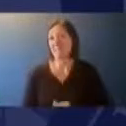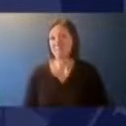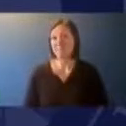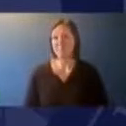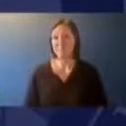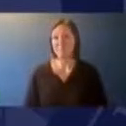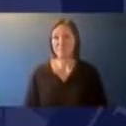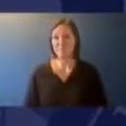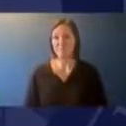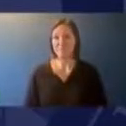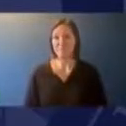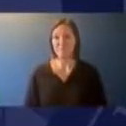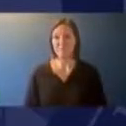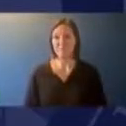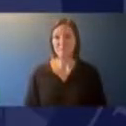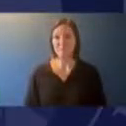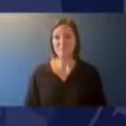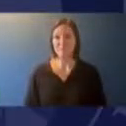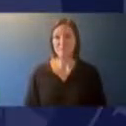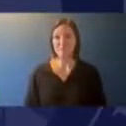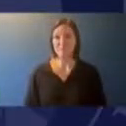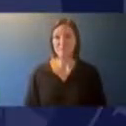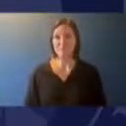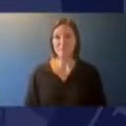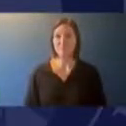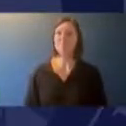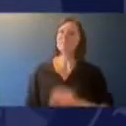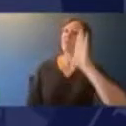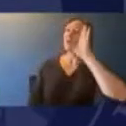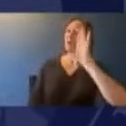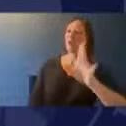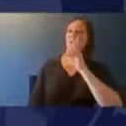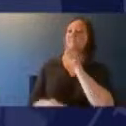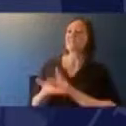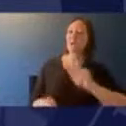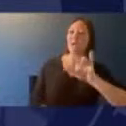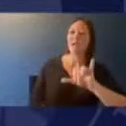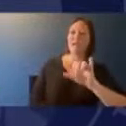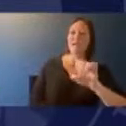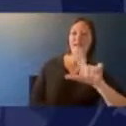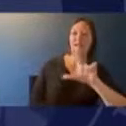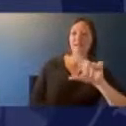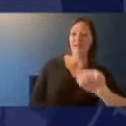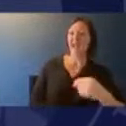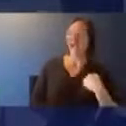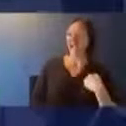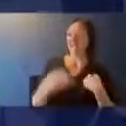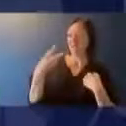Bueno, pues ya pueden ver que la secretaria del Tesoro, Janet Yellen, le ha faltado decir, por favor, inviertan en mi país,